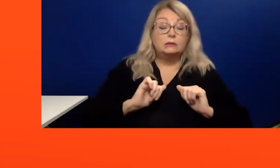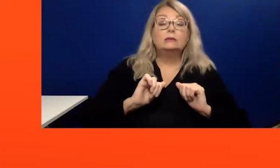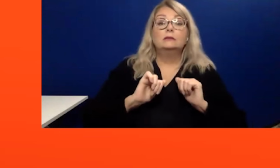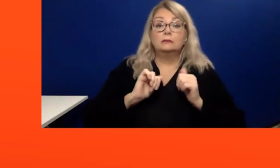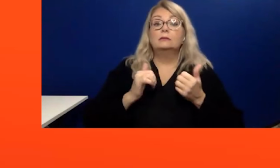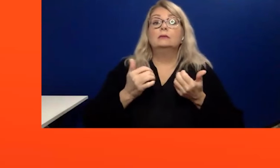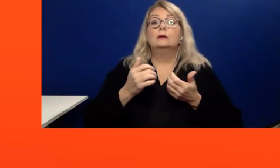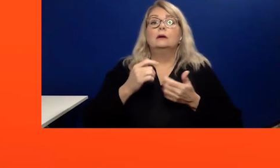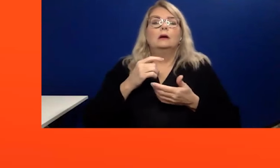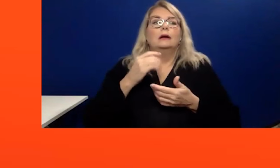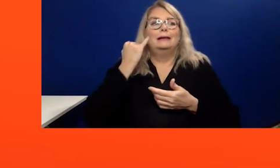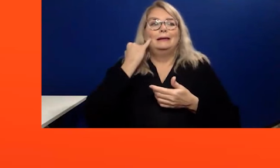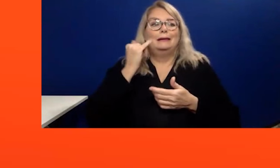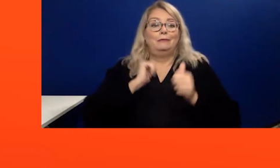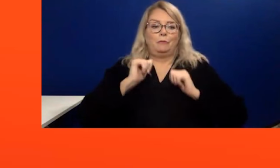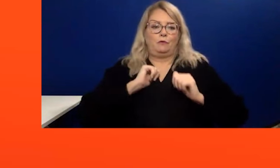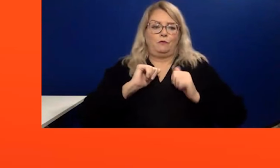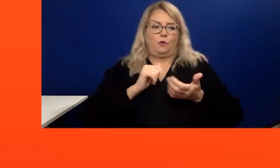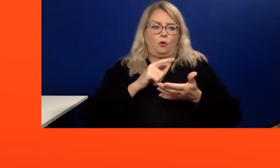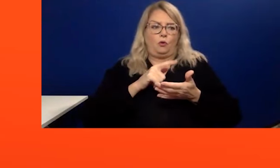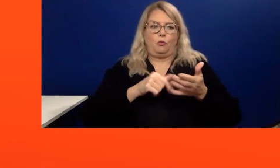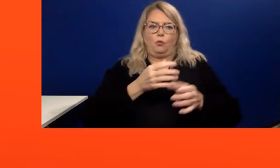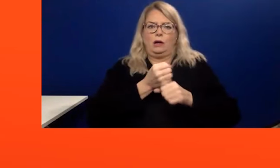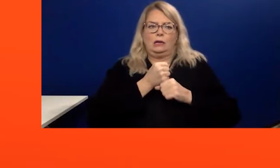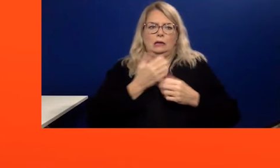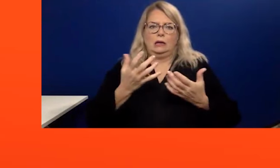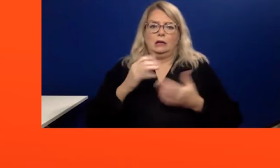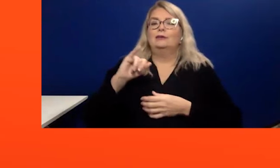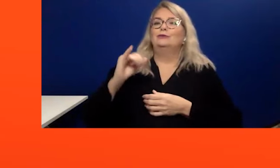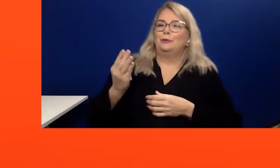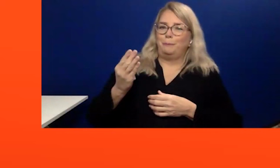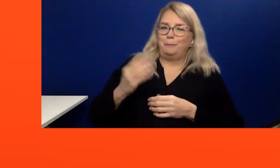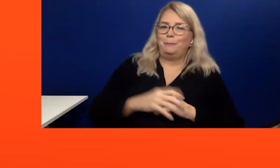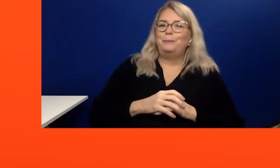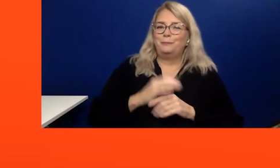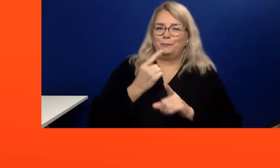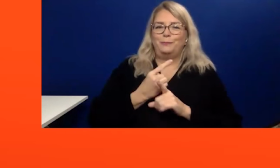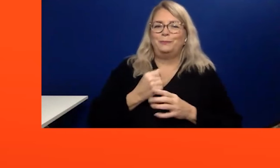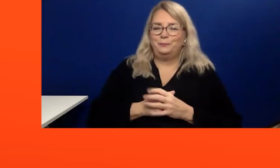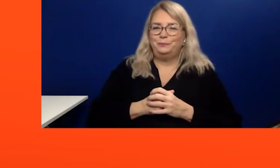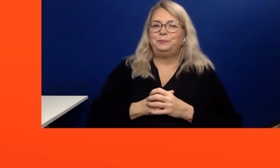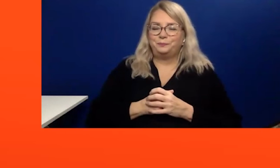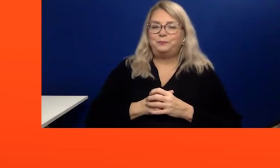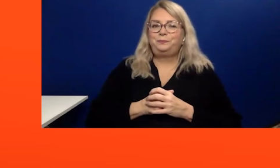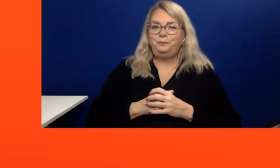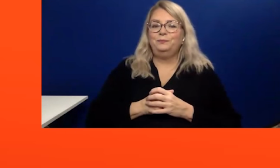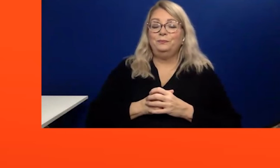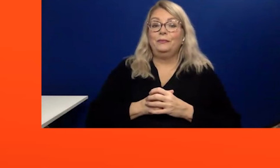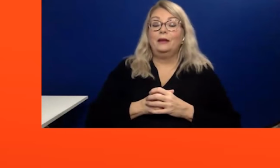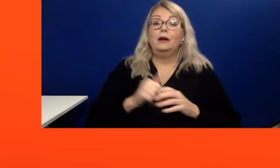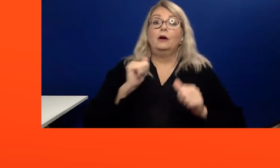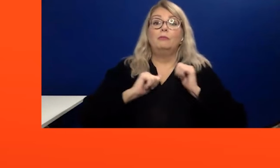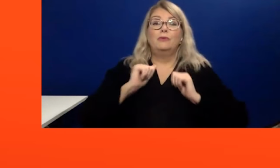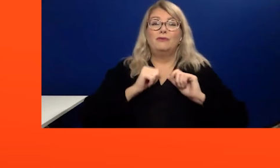to get if they perform? A job, right? So their performance is really